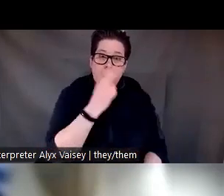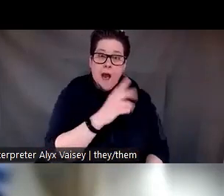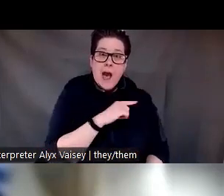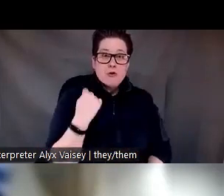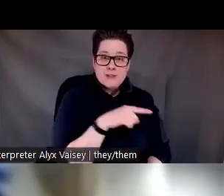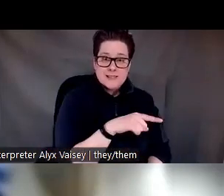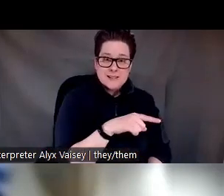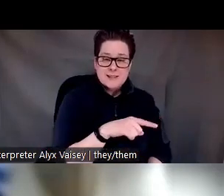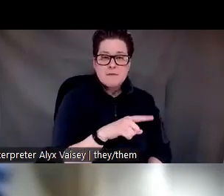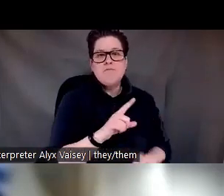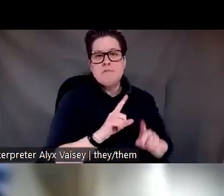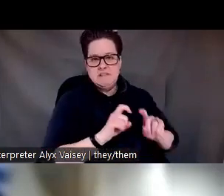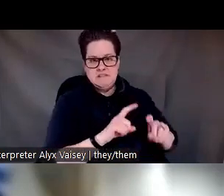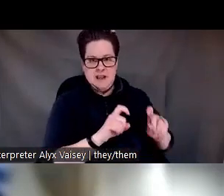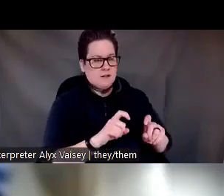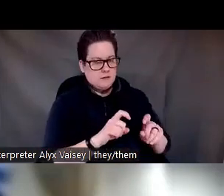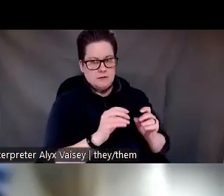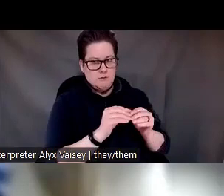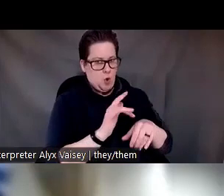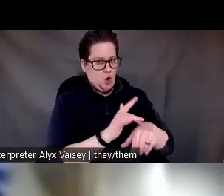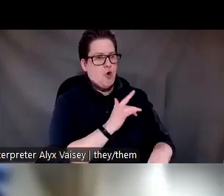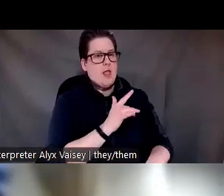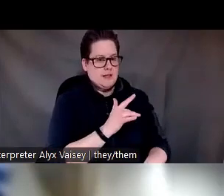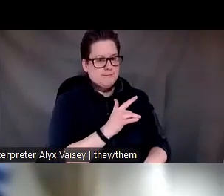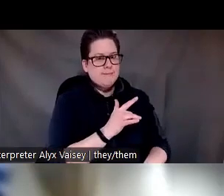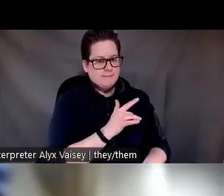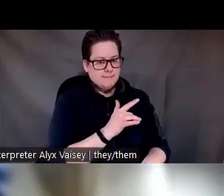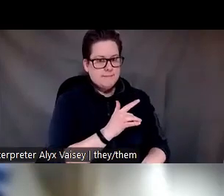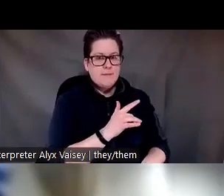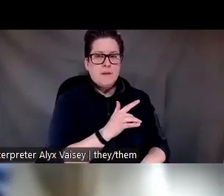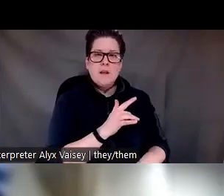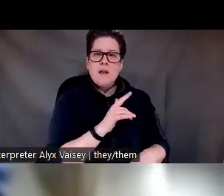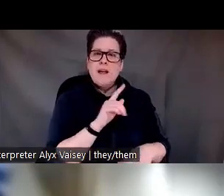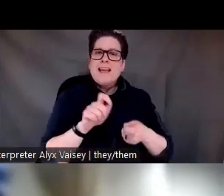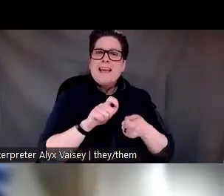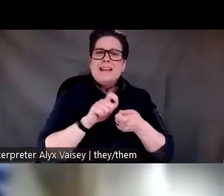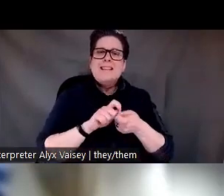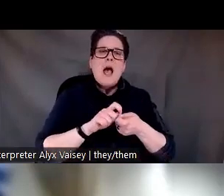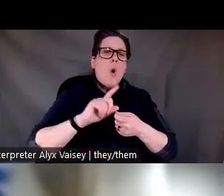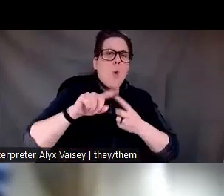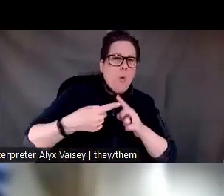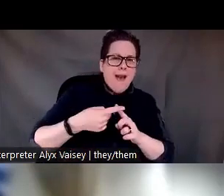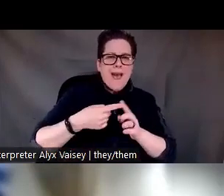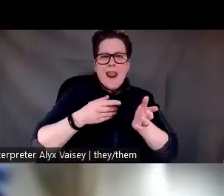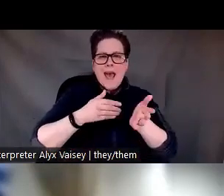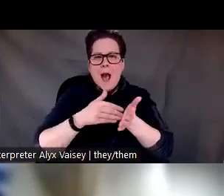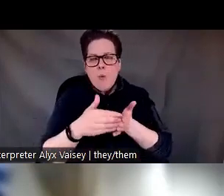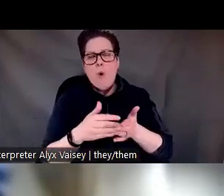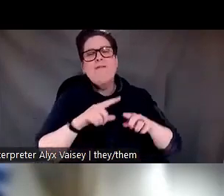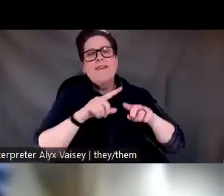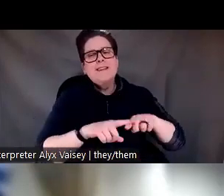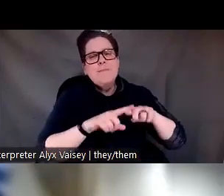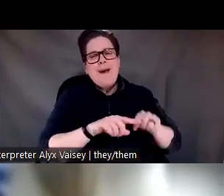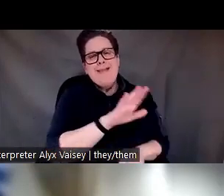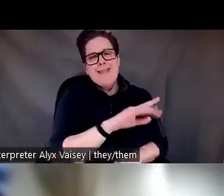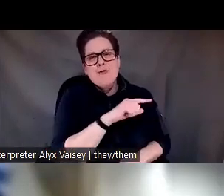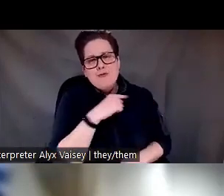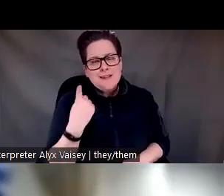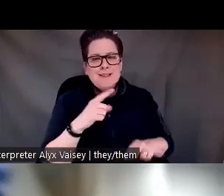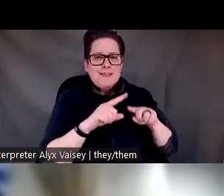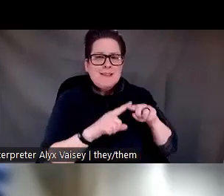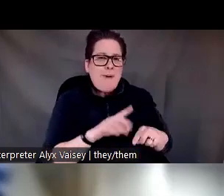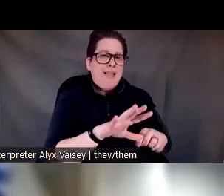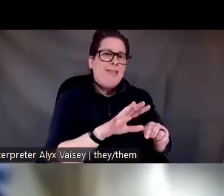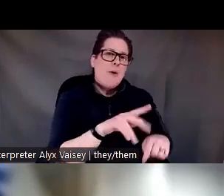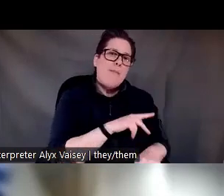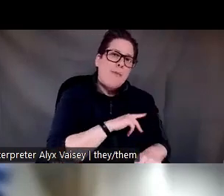individuals should start screening earlier than that. And the exact timing depends on the details of that person's personal